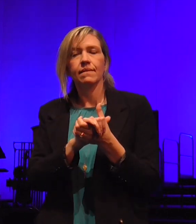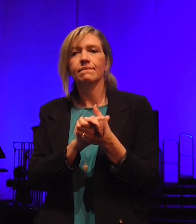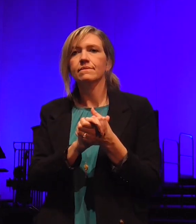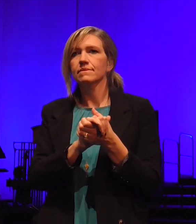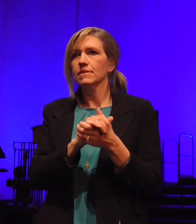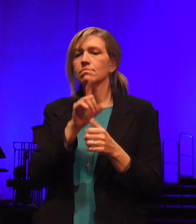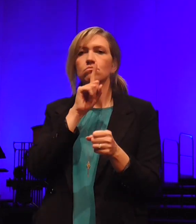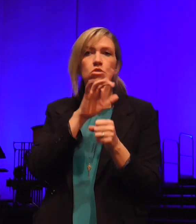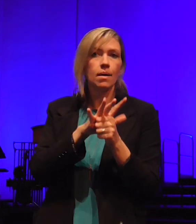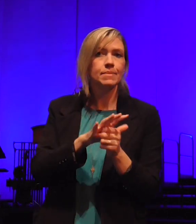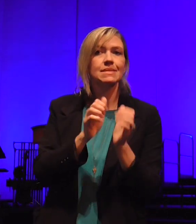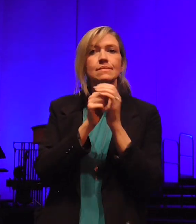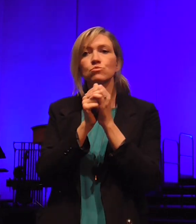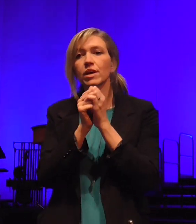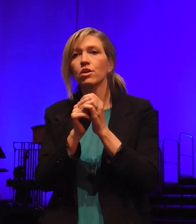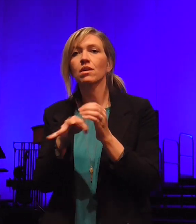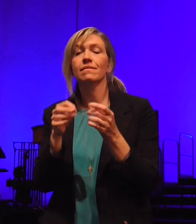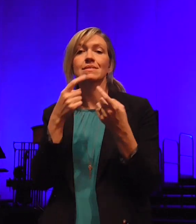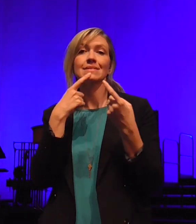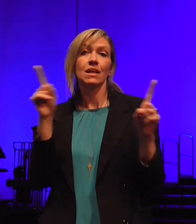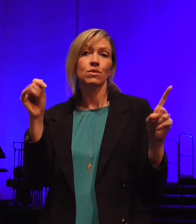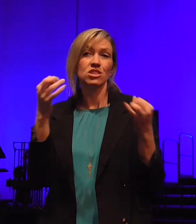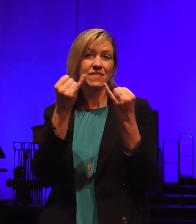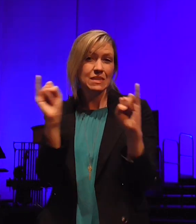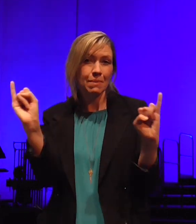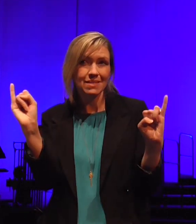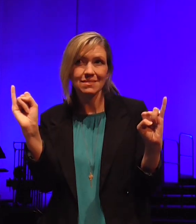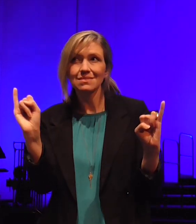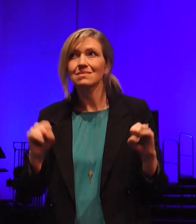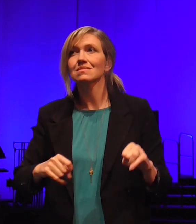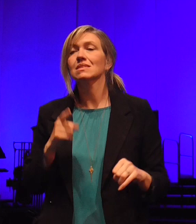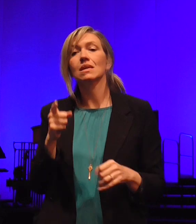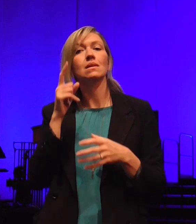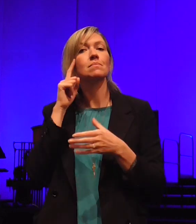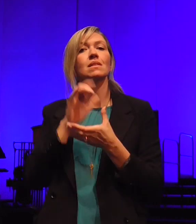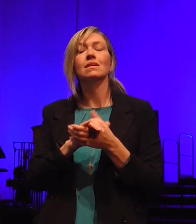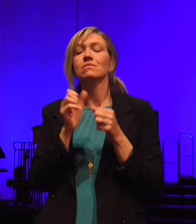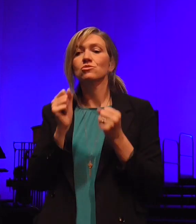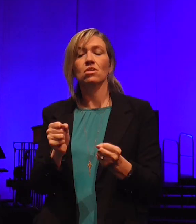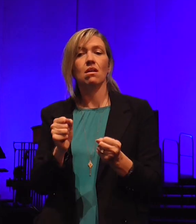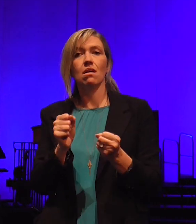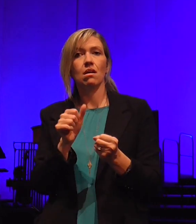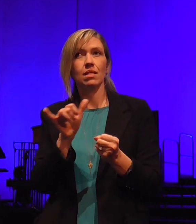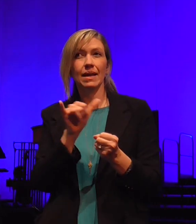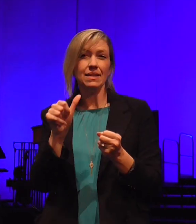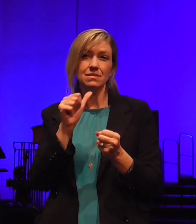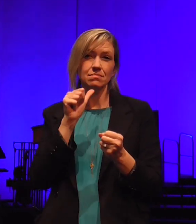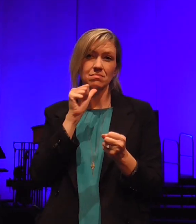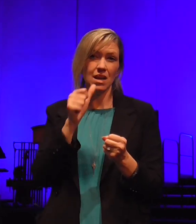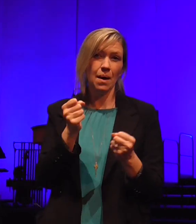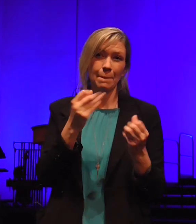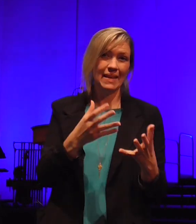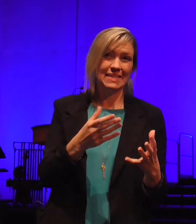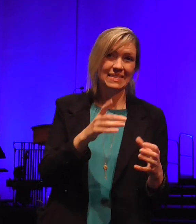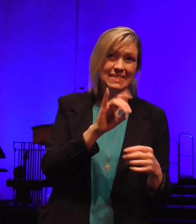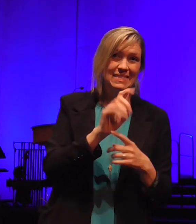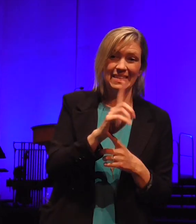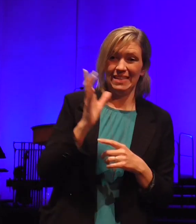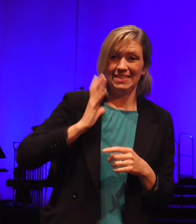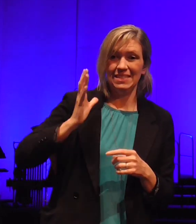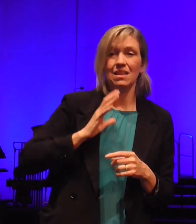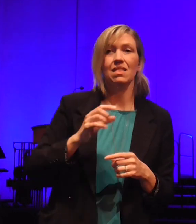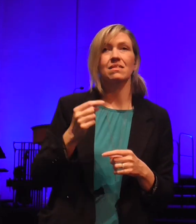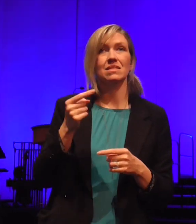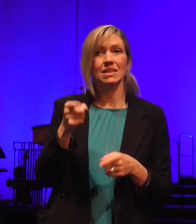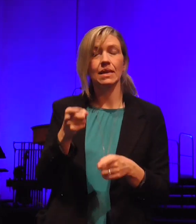the promise and the prayer of the Declaration of Independence. He believed so strongly, like most did at that time, even with